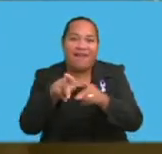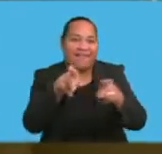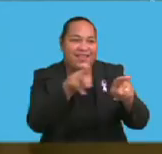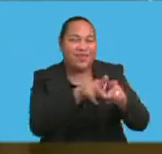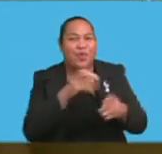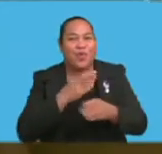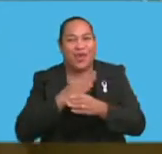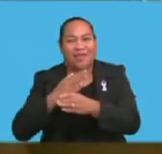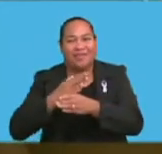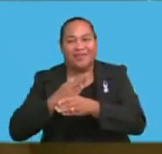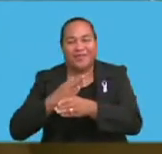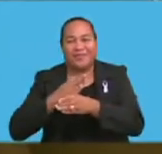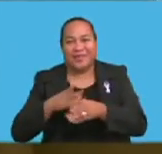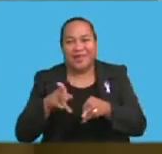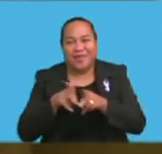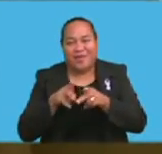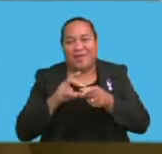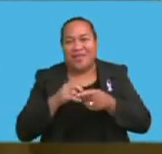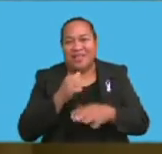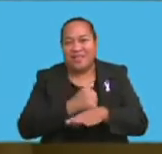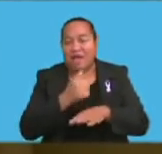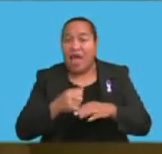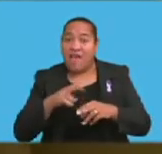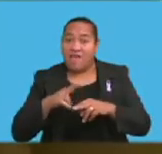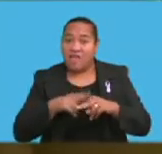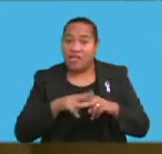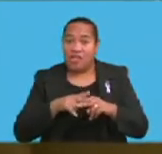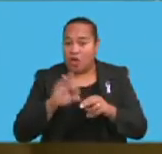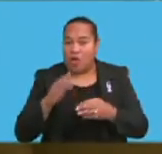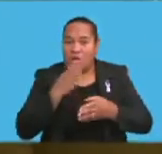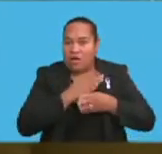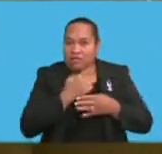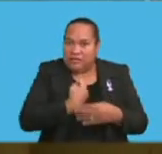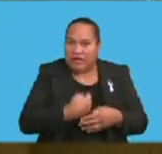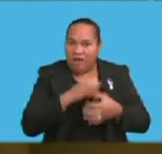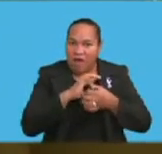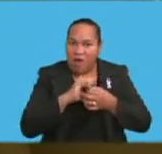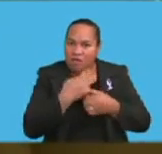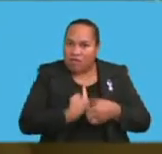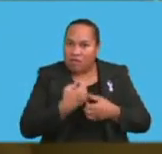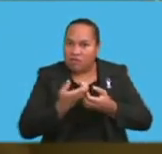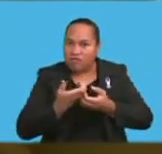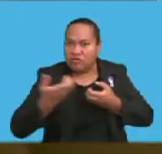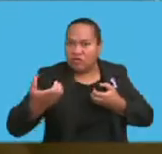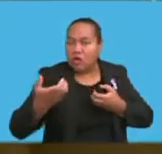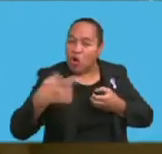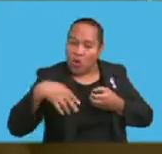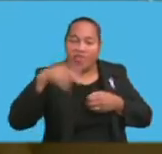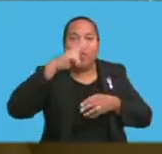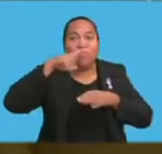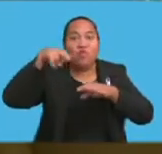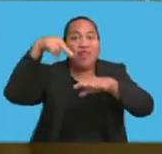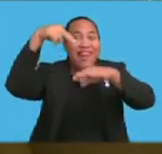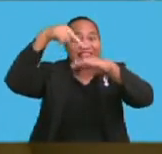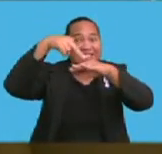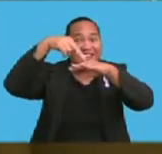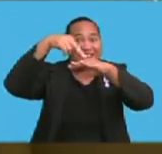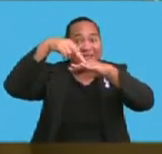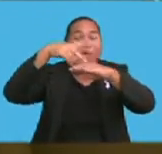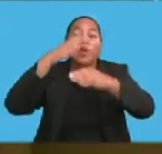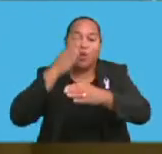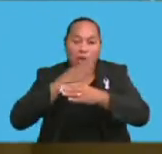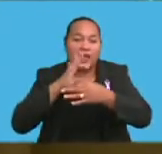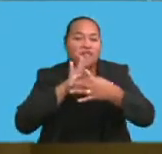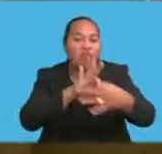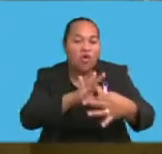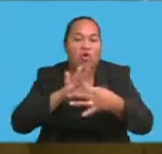with us in this area. Fiji is not working in isolation, Madam Speaker. Within the region, we work very closely with the Pacific